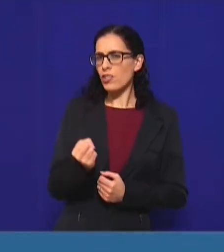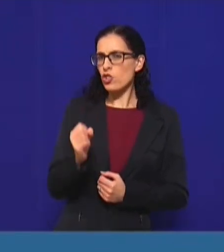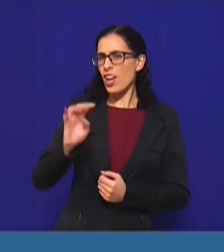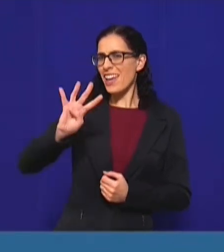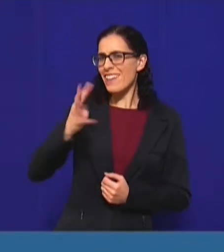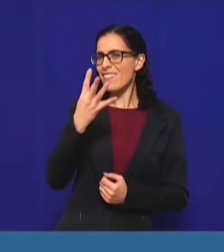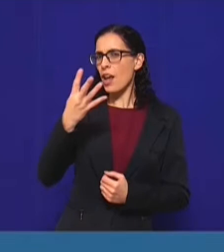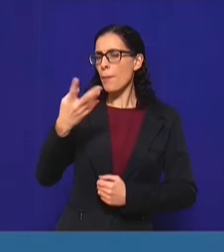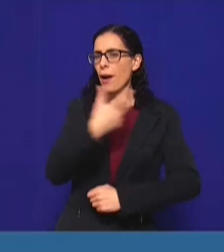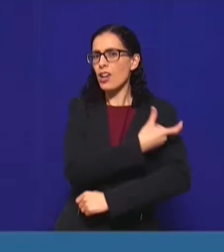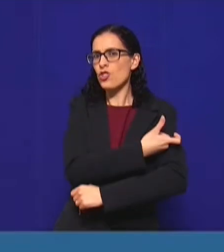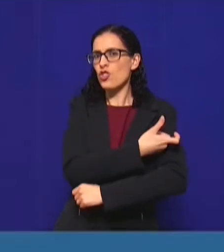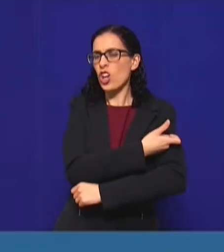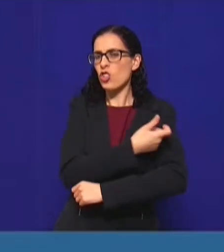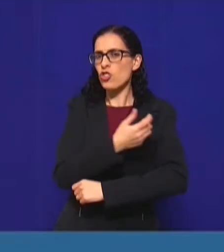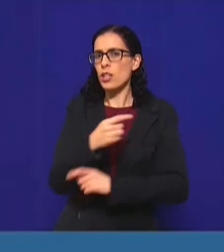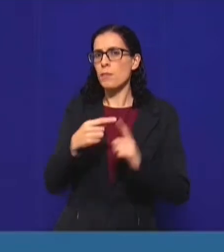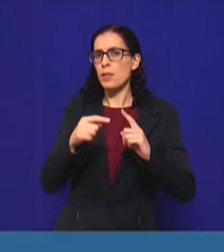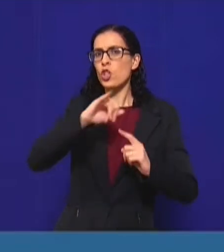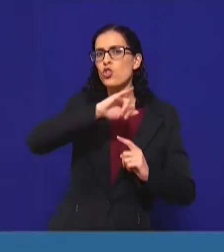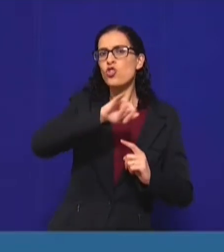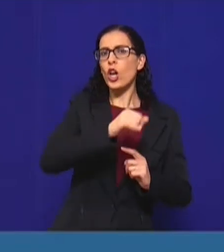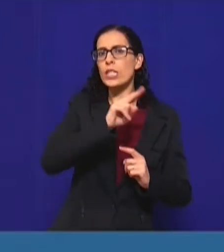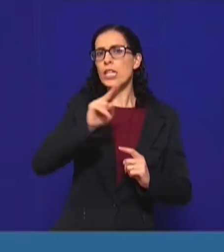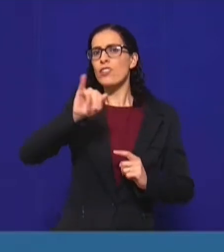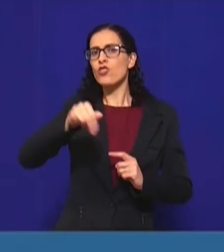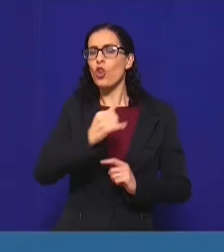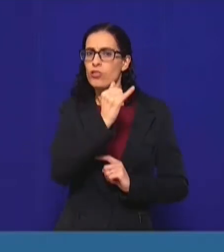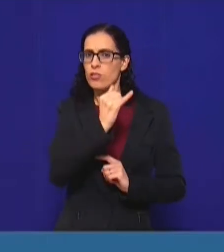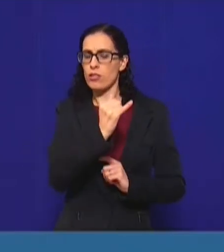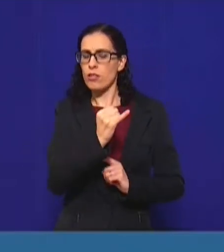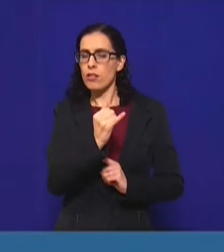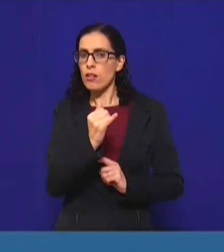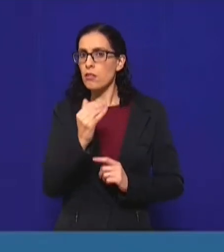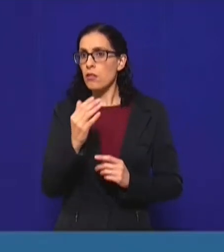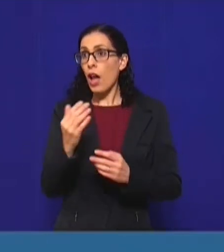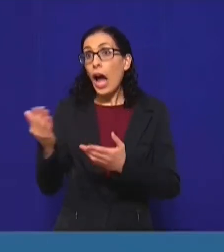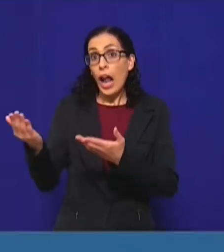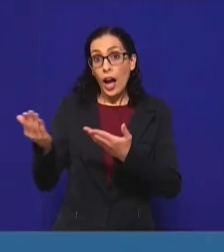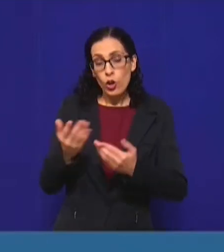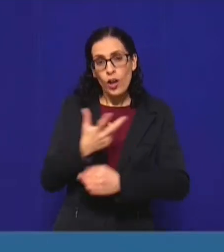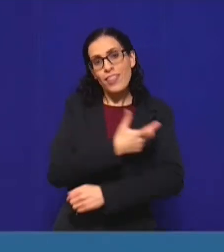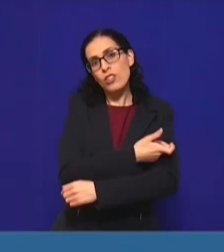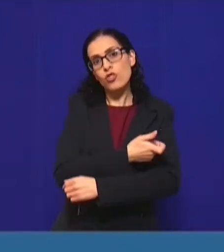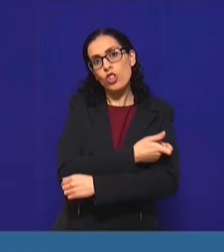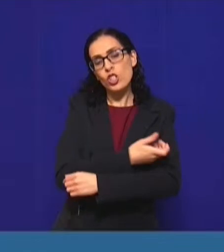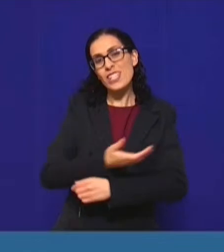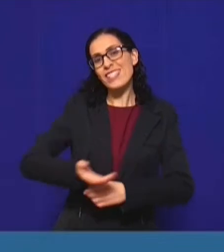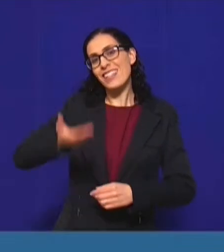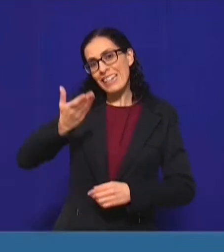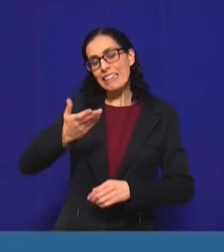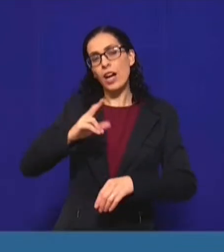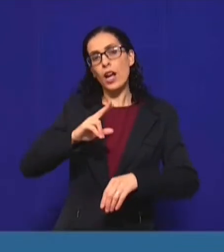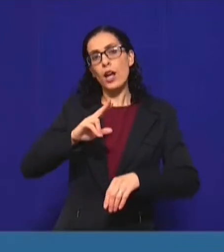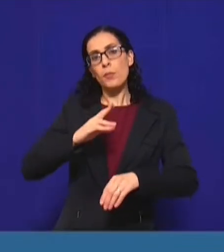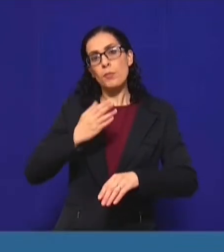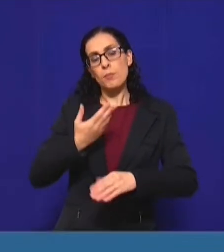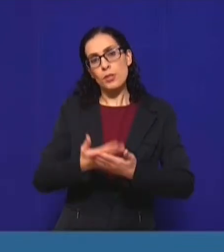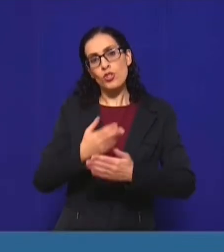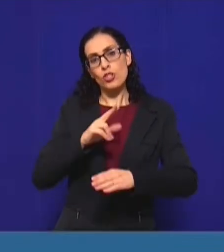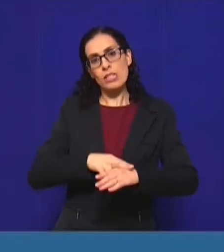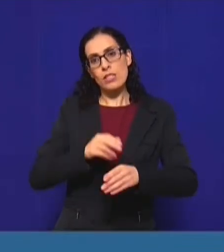l-COVID-19 tal-kumpanija Johnson & Johnson li jfisser illi ħajkonna aktar dożi disponibbli biex nagħtu lil kull faxxa ta'